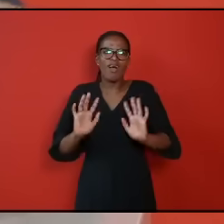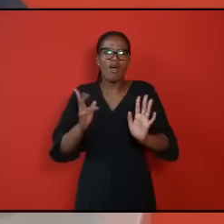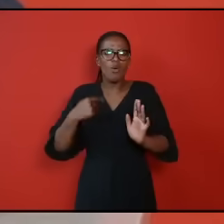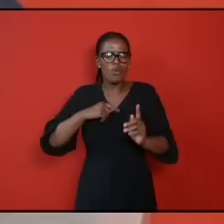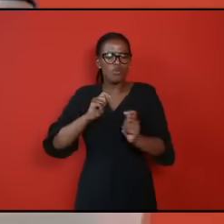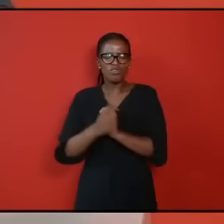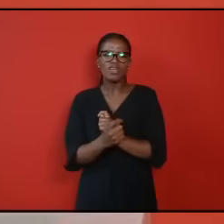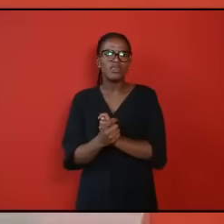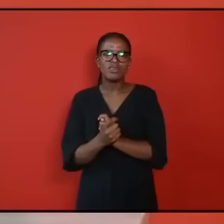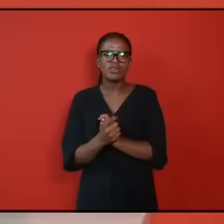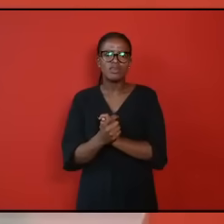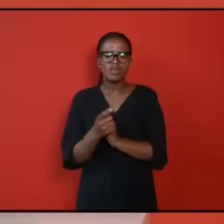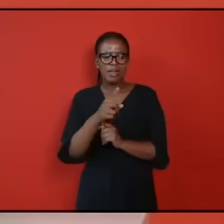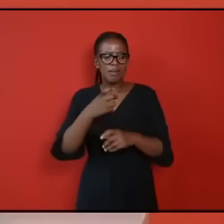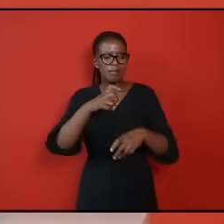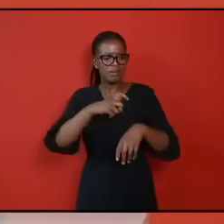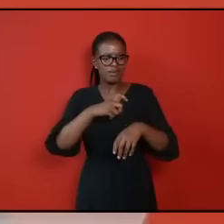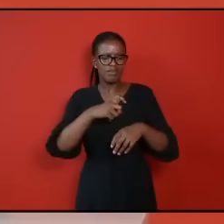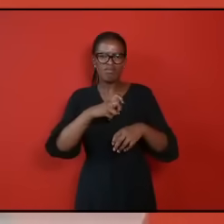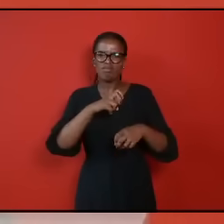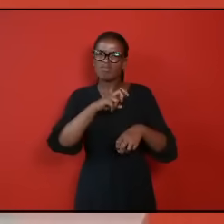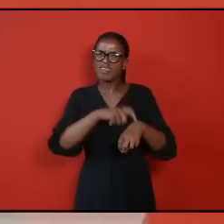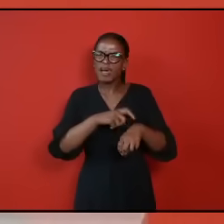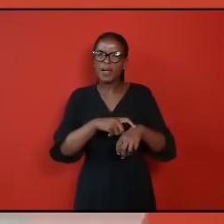They don't have capacity.